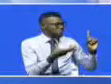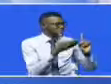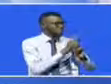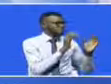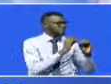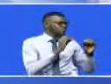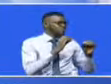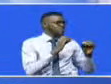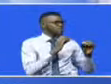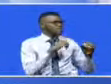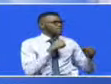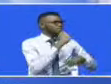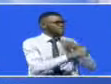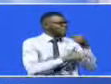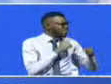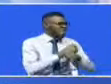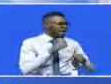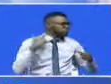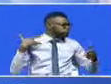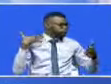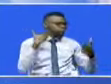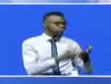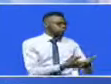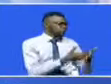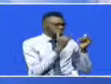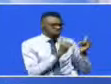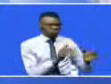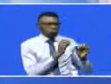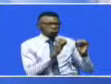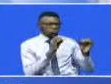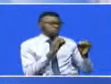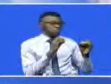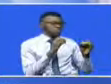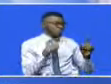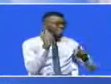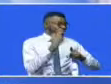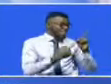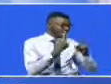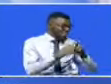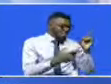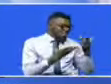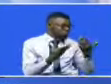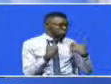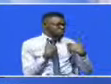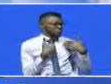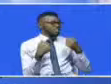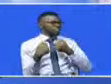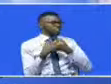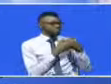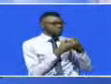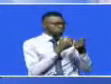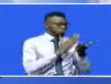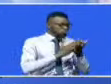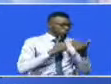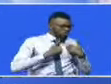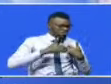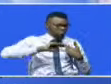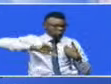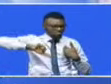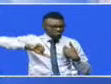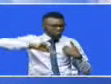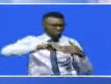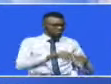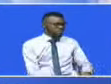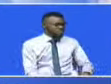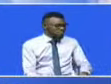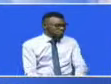projection, is not a new thing to this country. I don't remember a single year that we met that. So there's a deficit, yes. We used to meet it. What